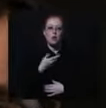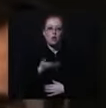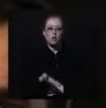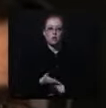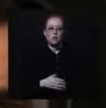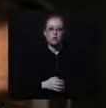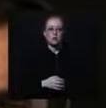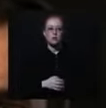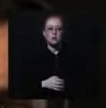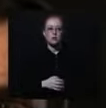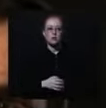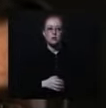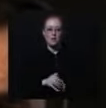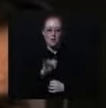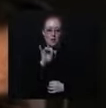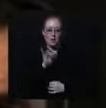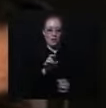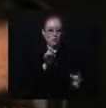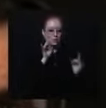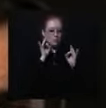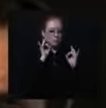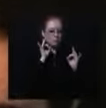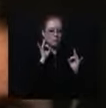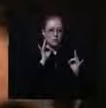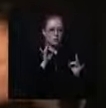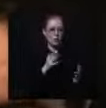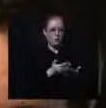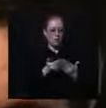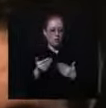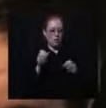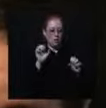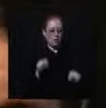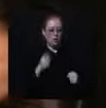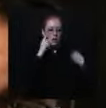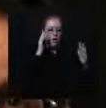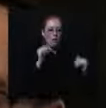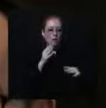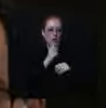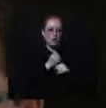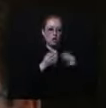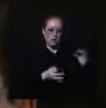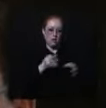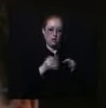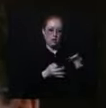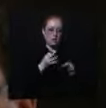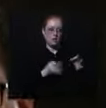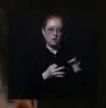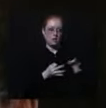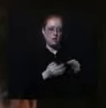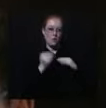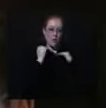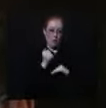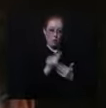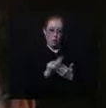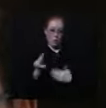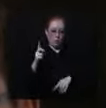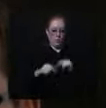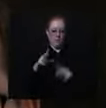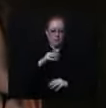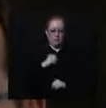can take those most heinous acts and hopefully try to get justice. Because of limited resources, we can't take every